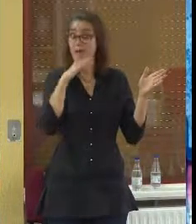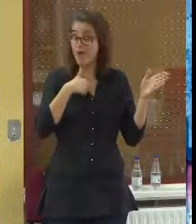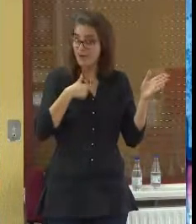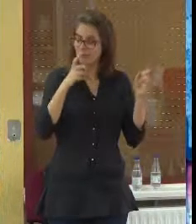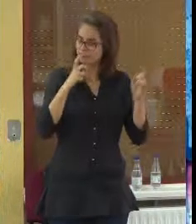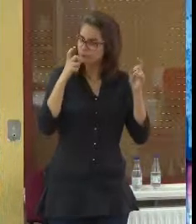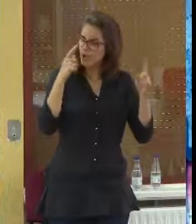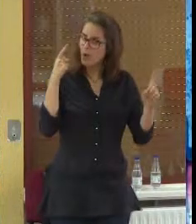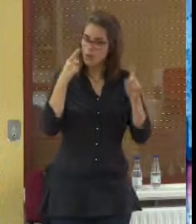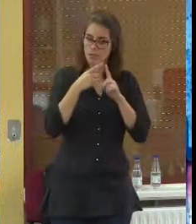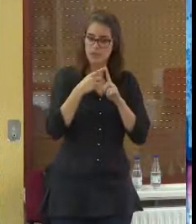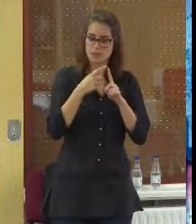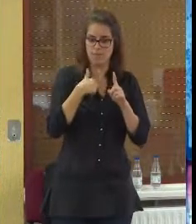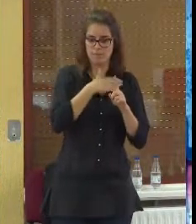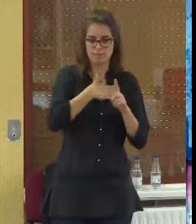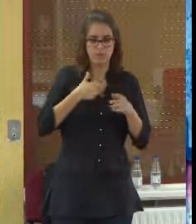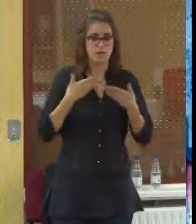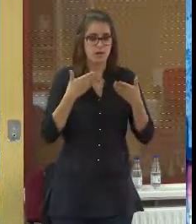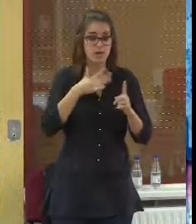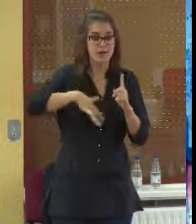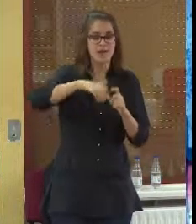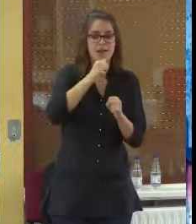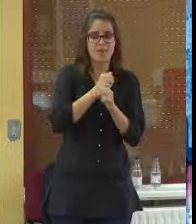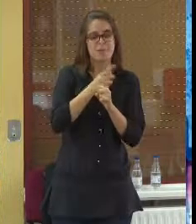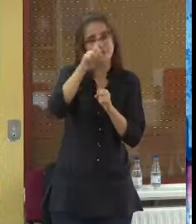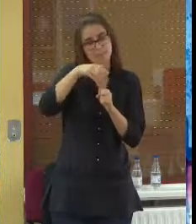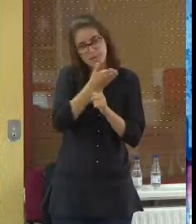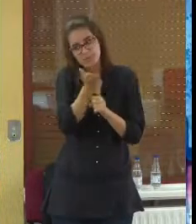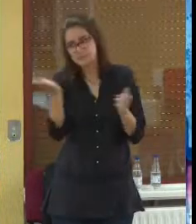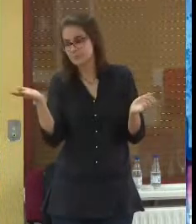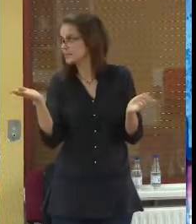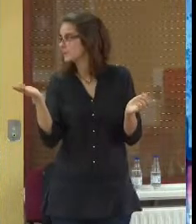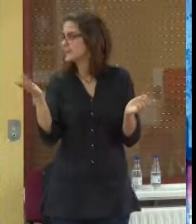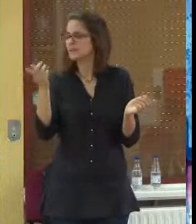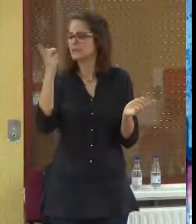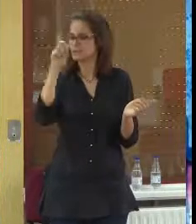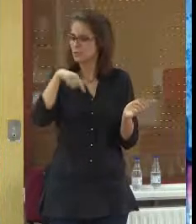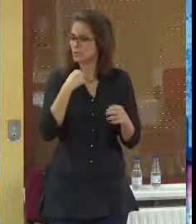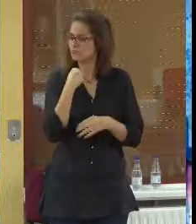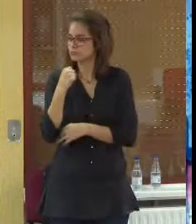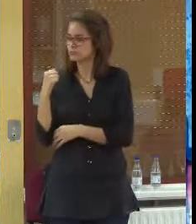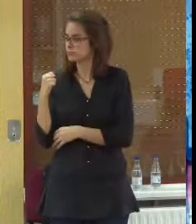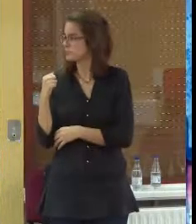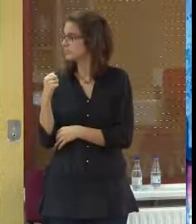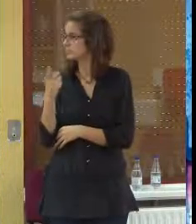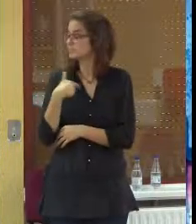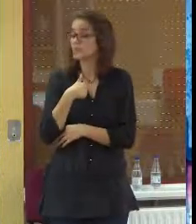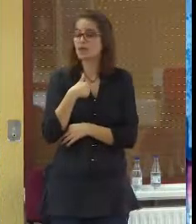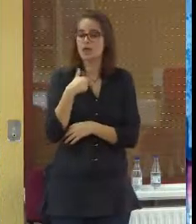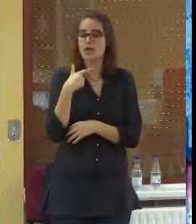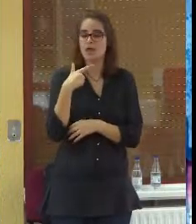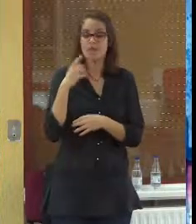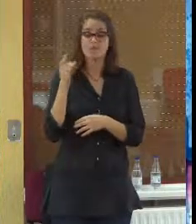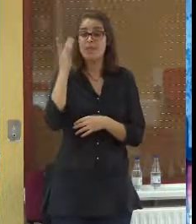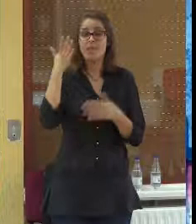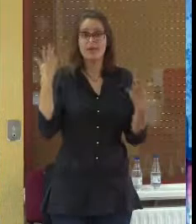go out and see the rest of the person's environment. And the idea is that